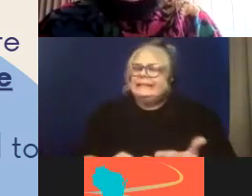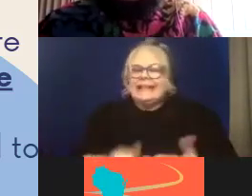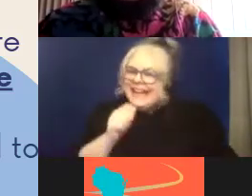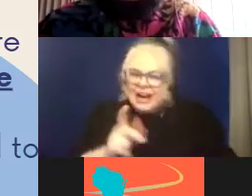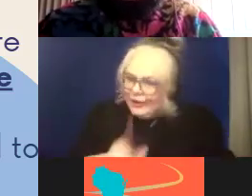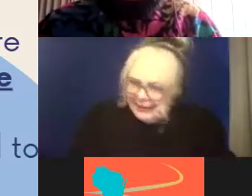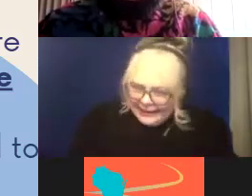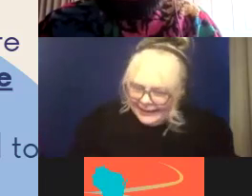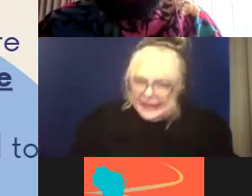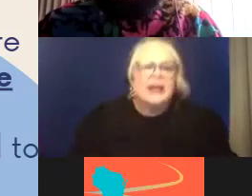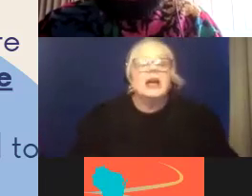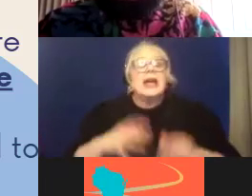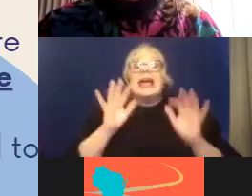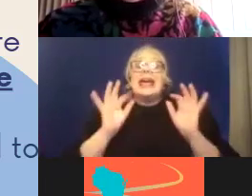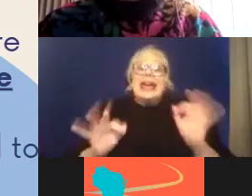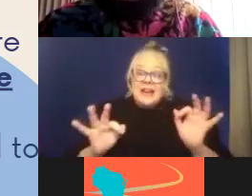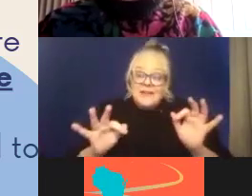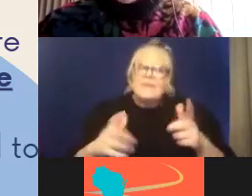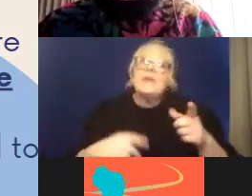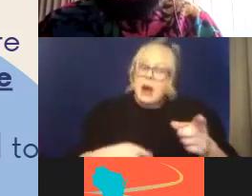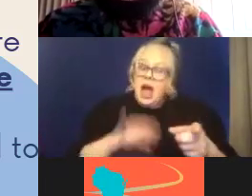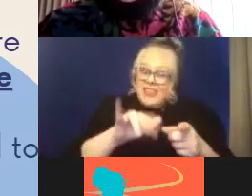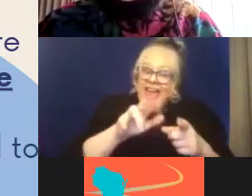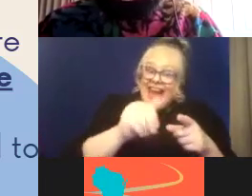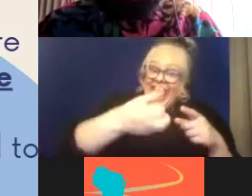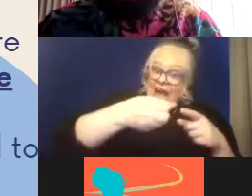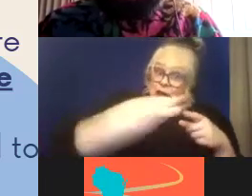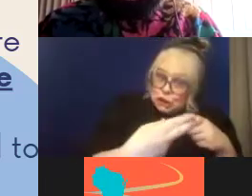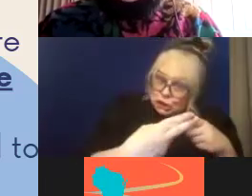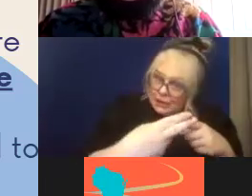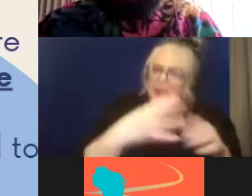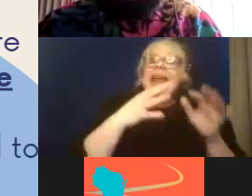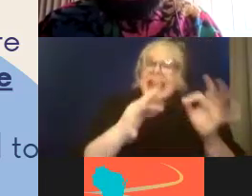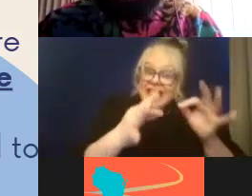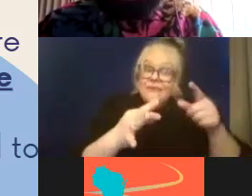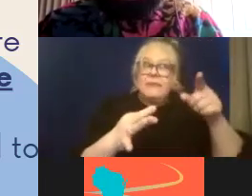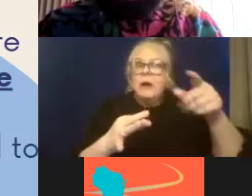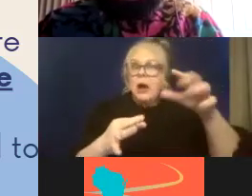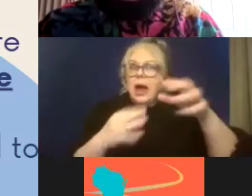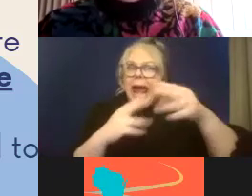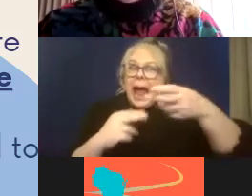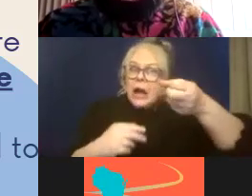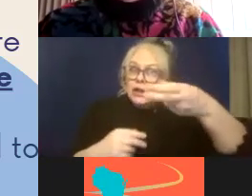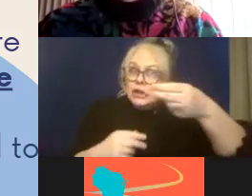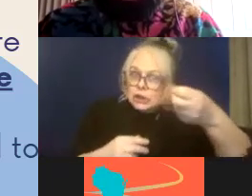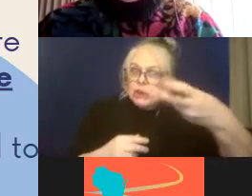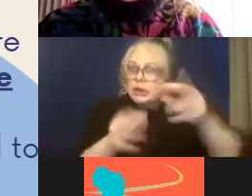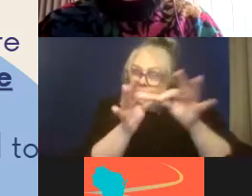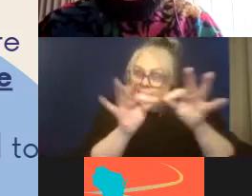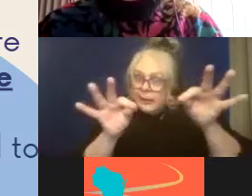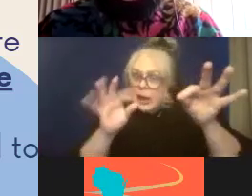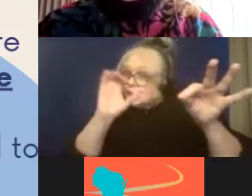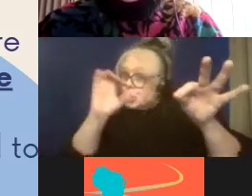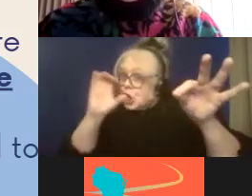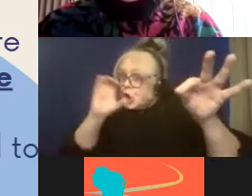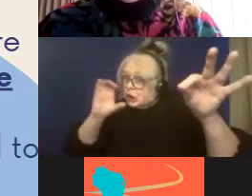for the hash located, that match is referred to the cyber tip line and subsequently to the relevant law